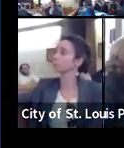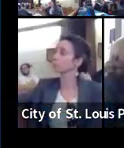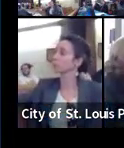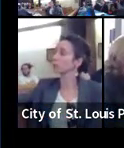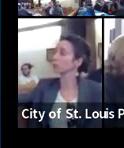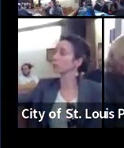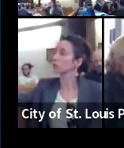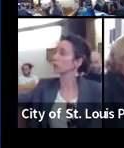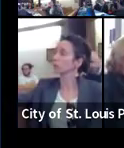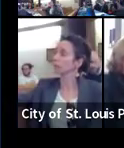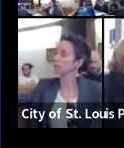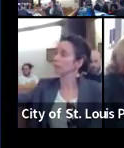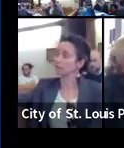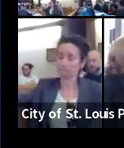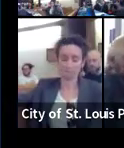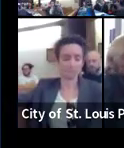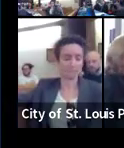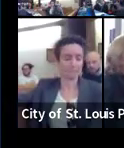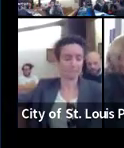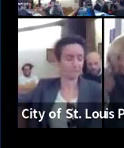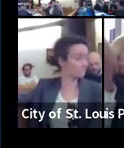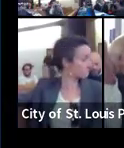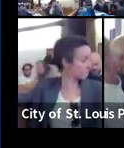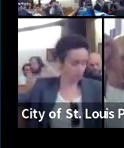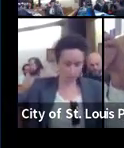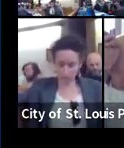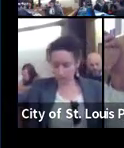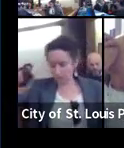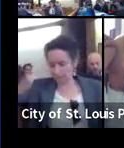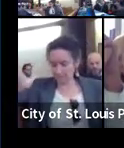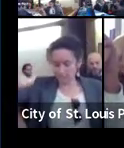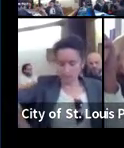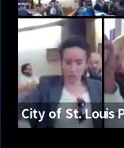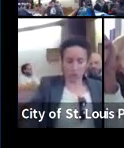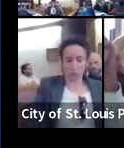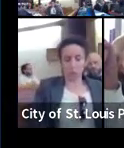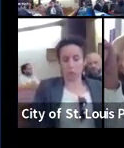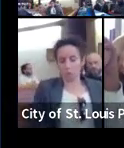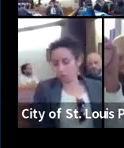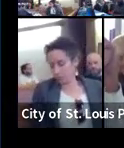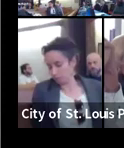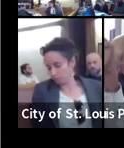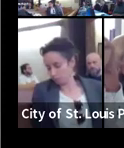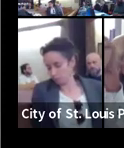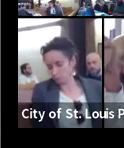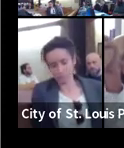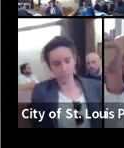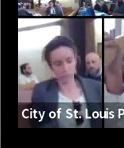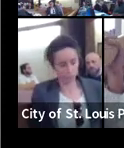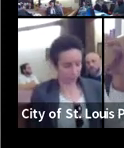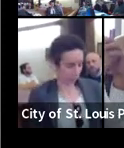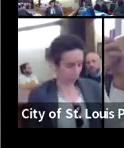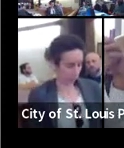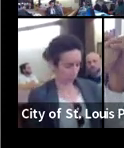this is part of the presentation. So these members have been part as a working group, neighborhood ambassadors, neighborhood planning